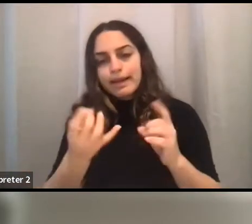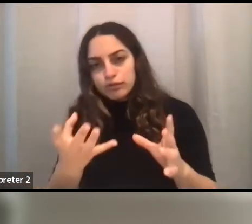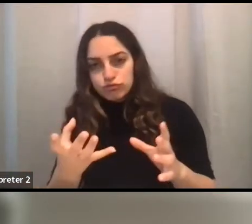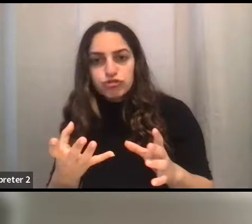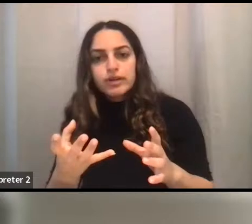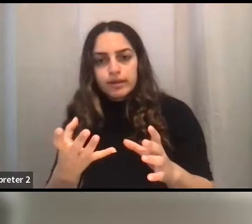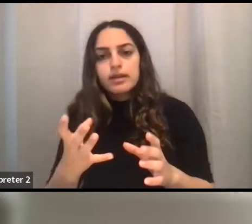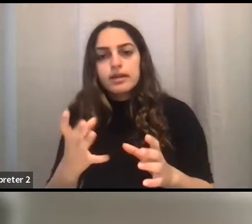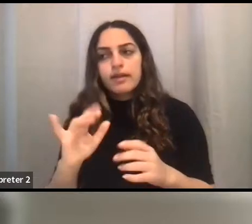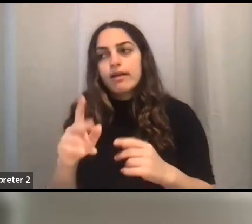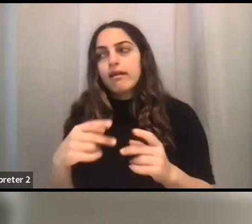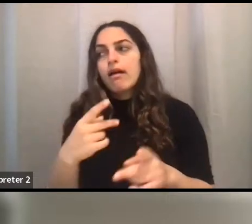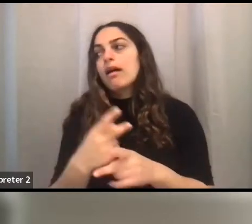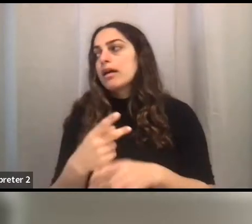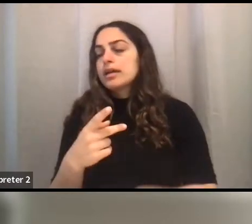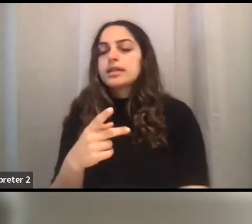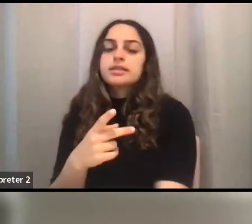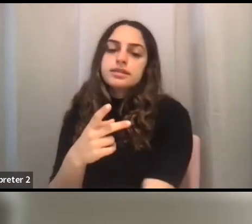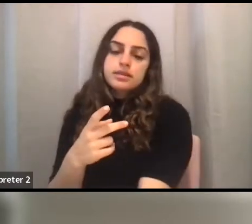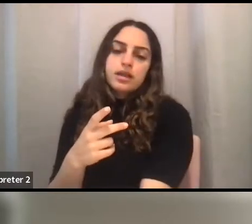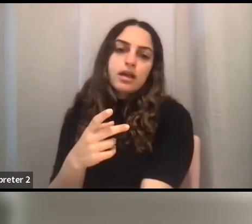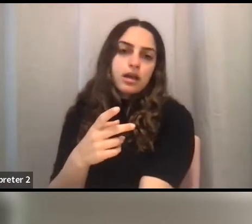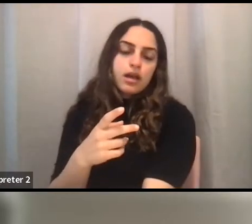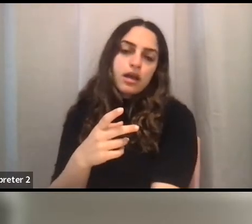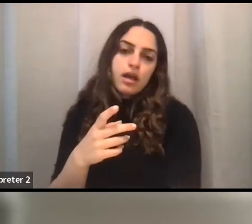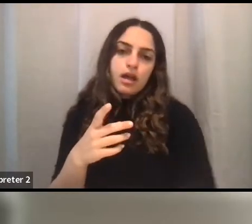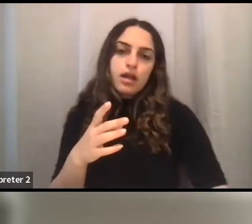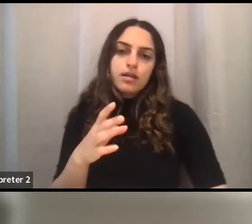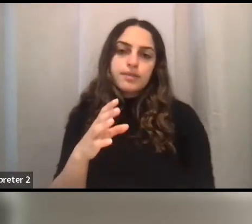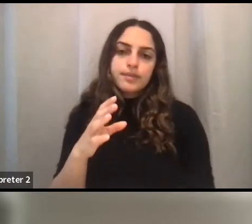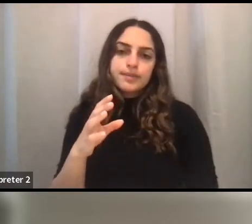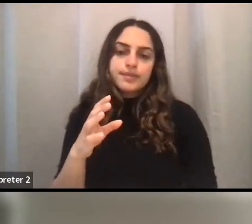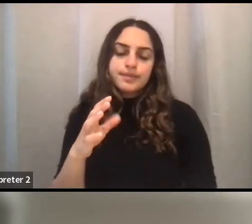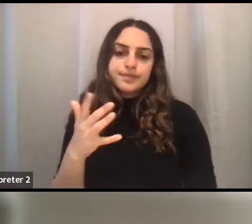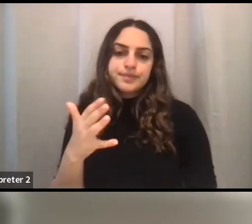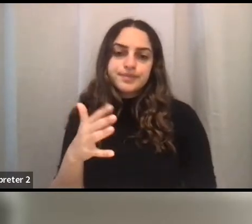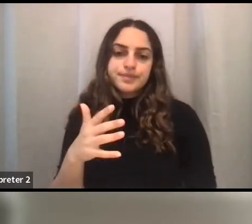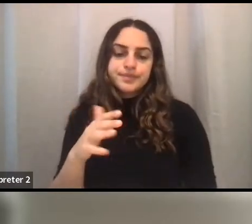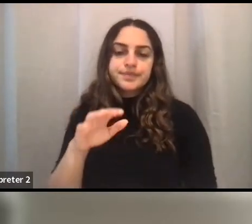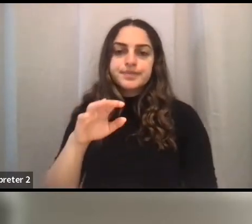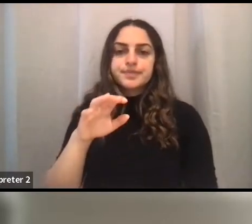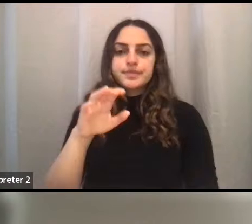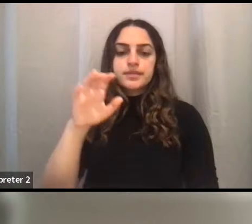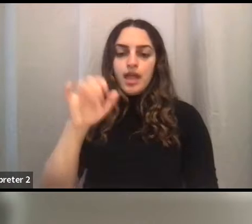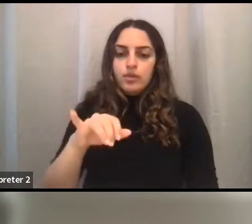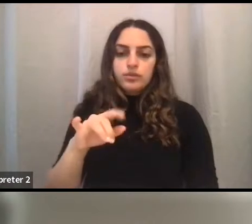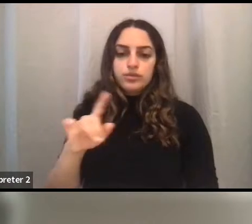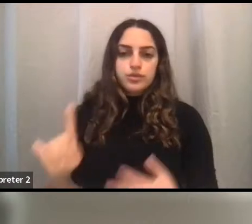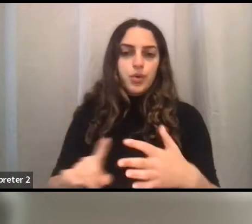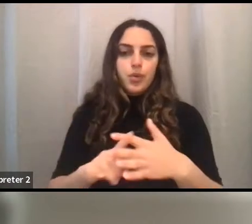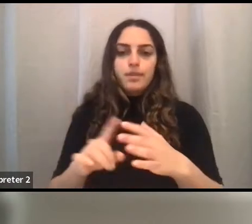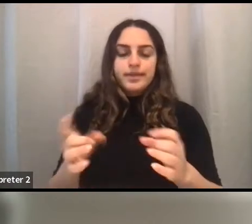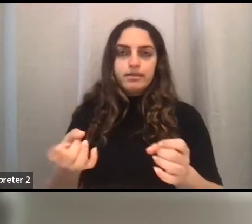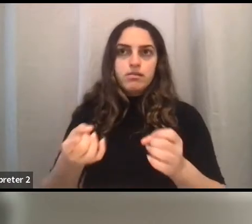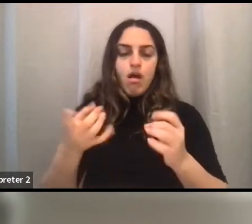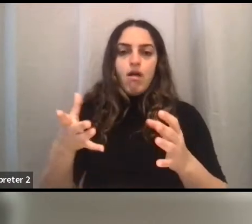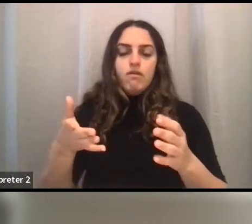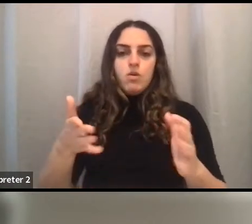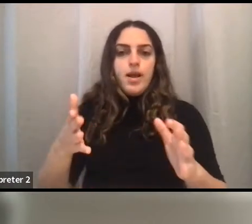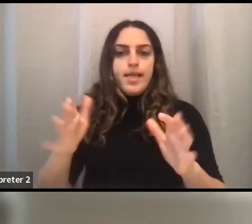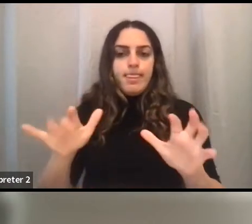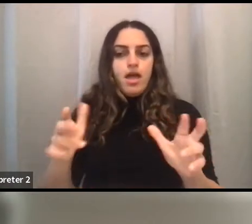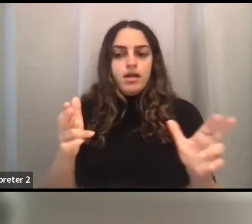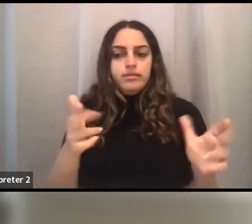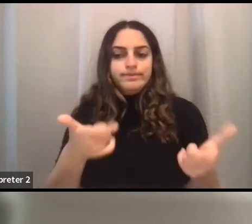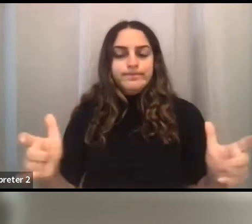kind that that was evidenced in such an awful way in that mass killing that racially motivated